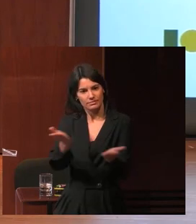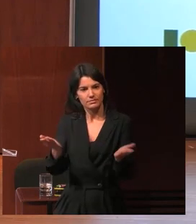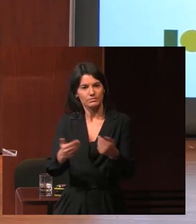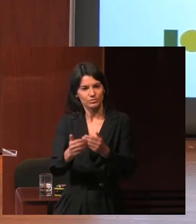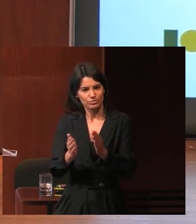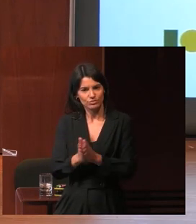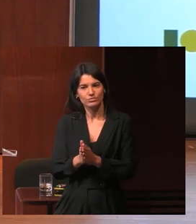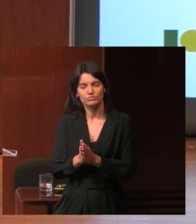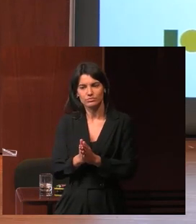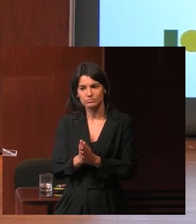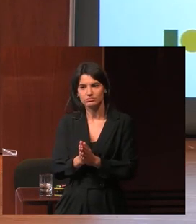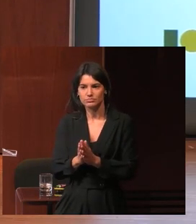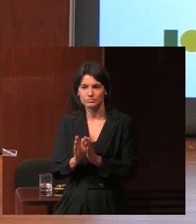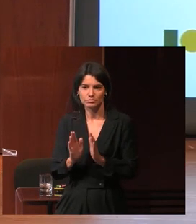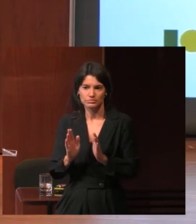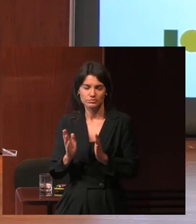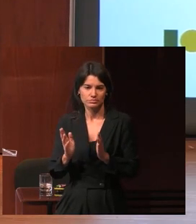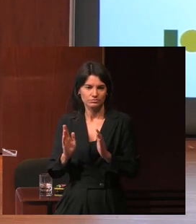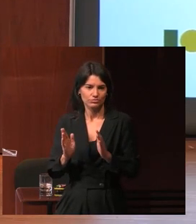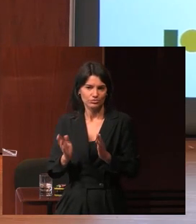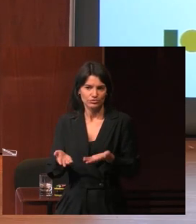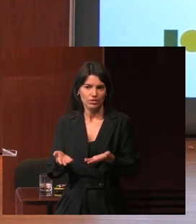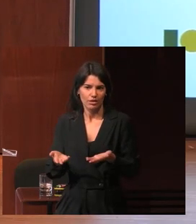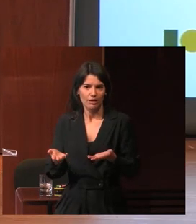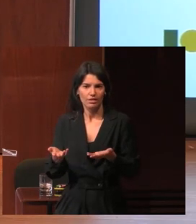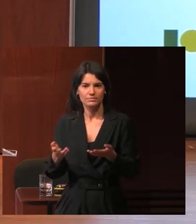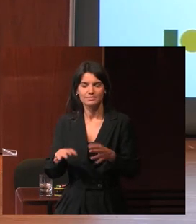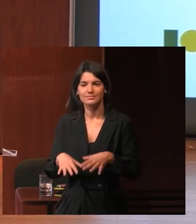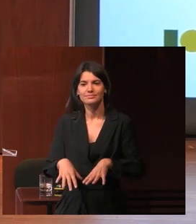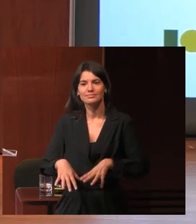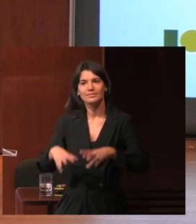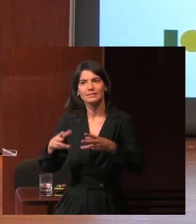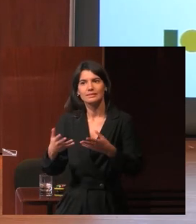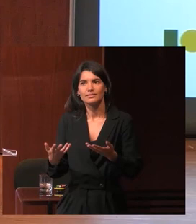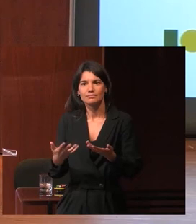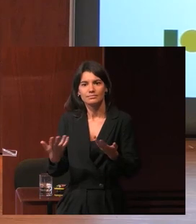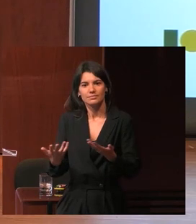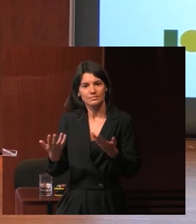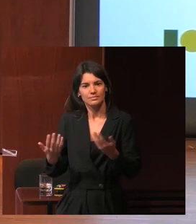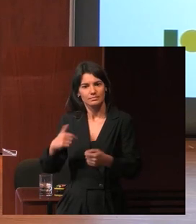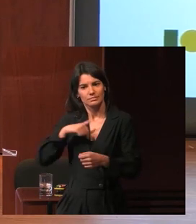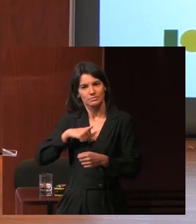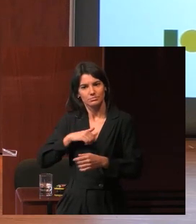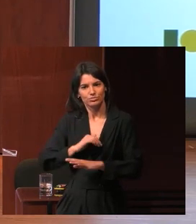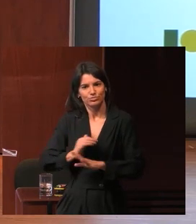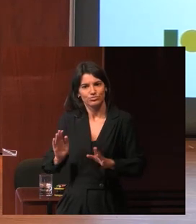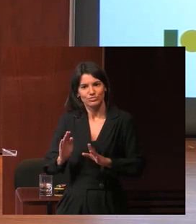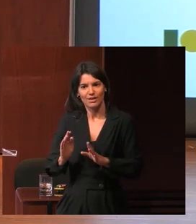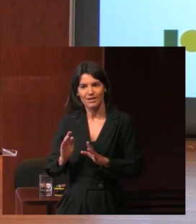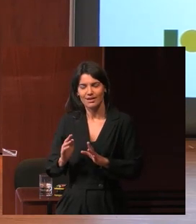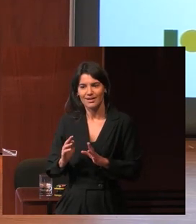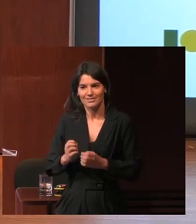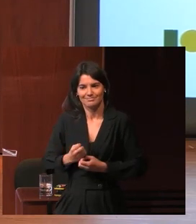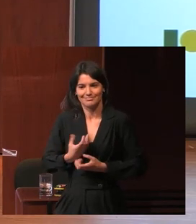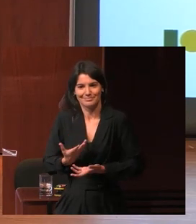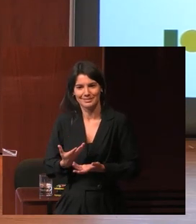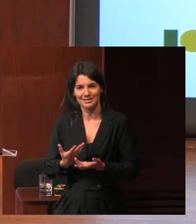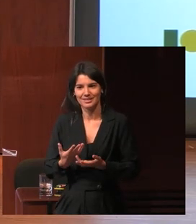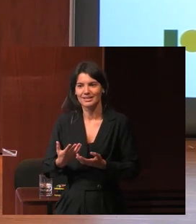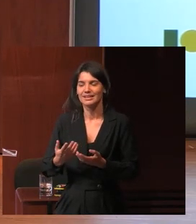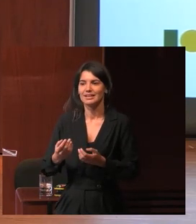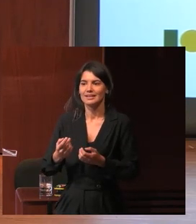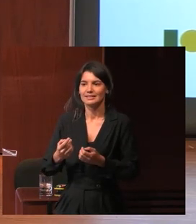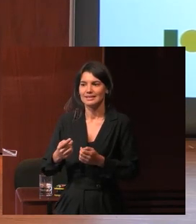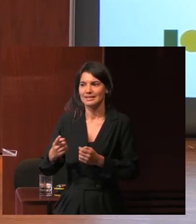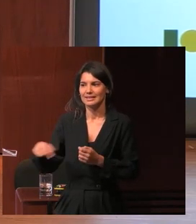developed a way how to react to such a sentence. So, and of